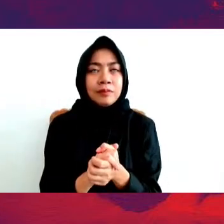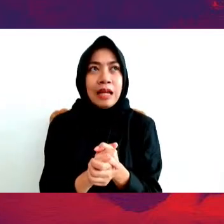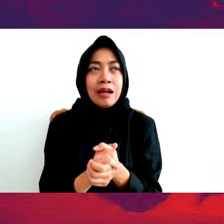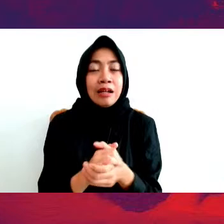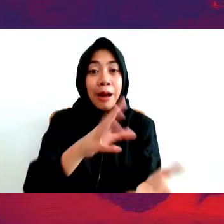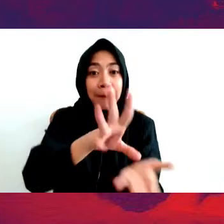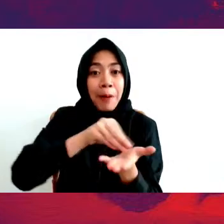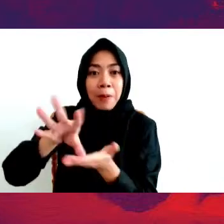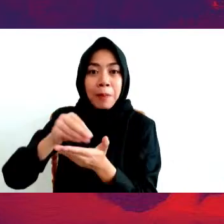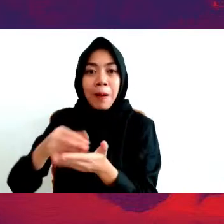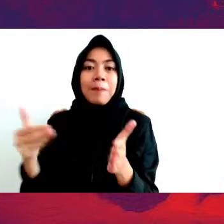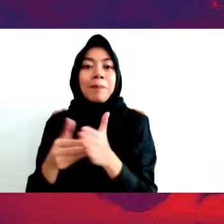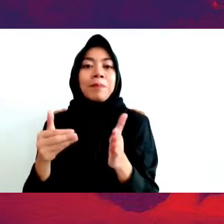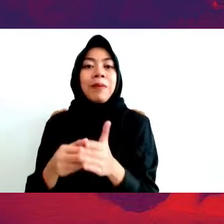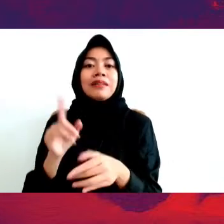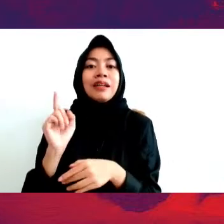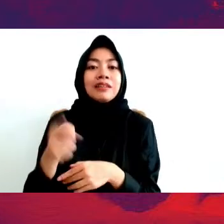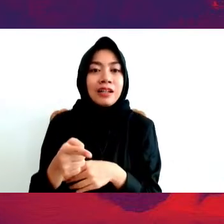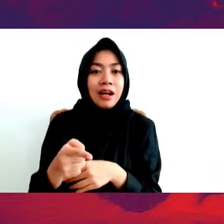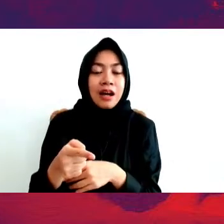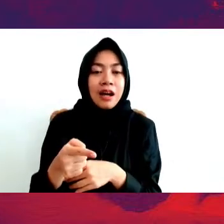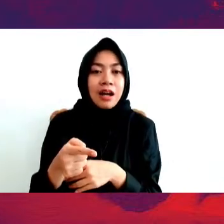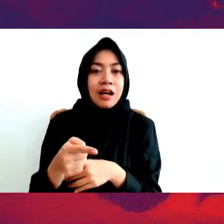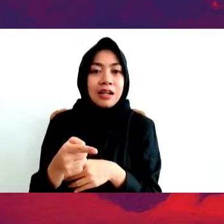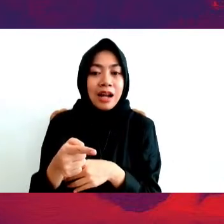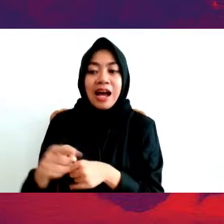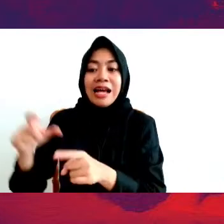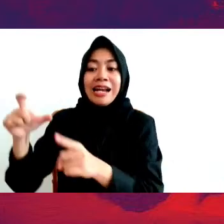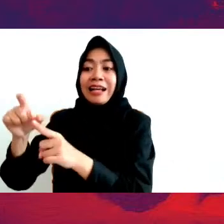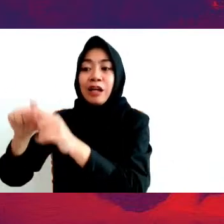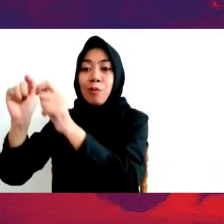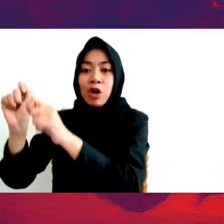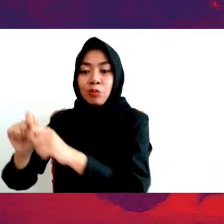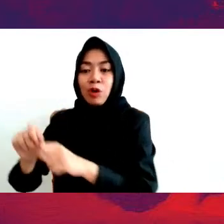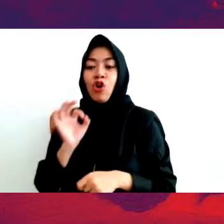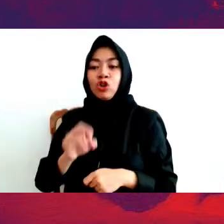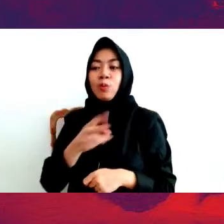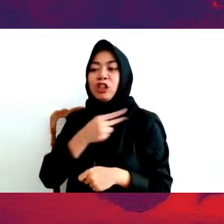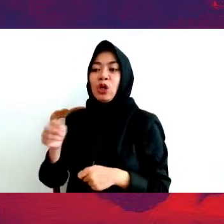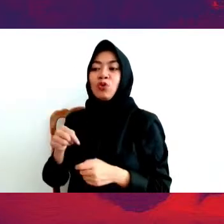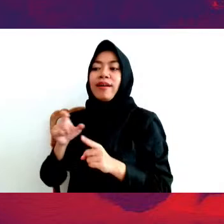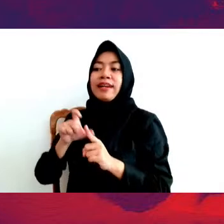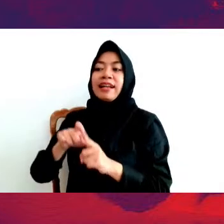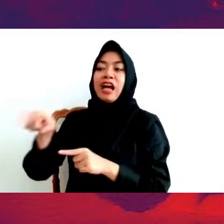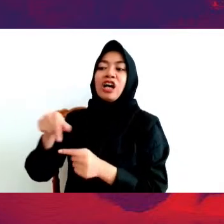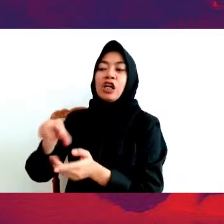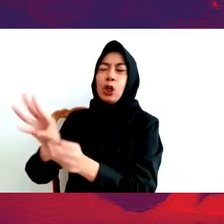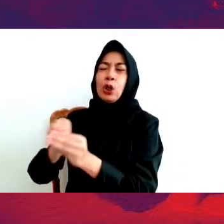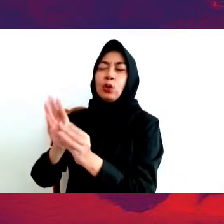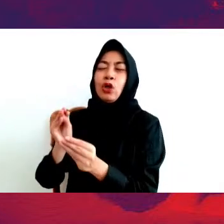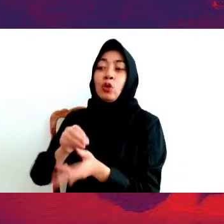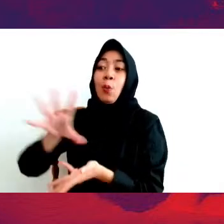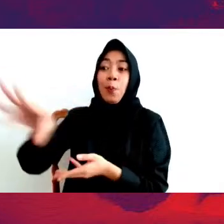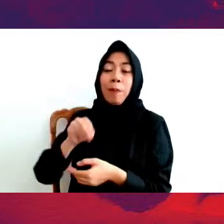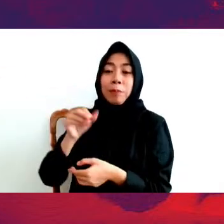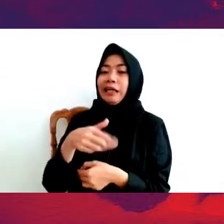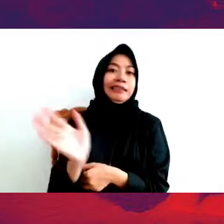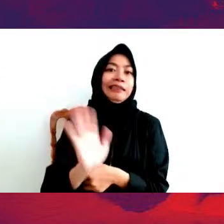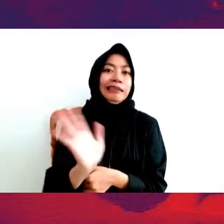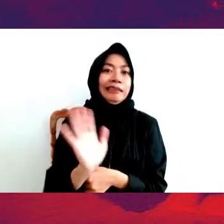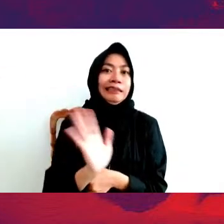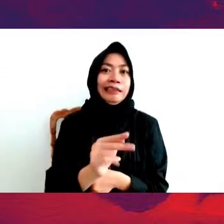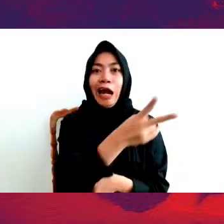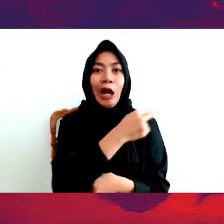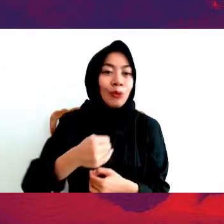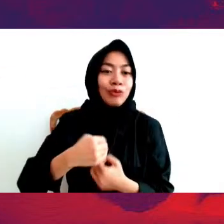limitation, that this cannot be automatically adopted into Indonesia, is because Indonesia in itself is a complex country with